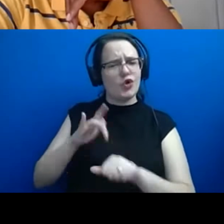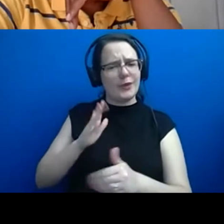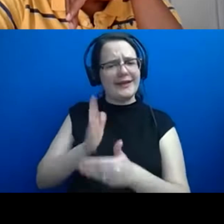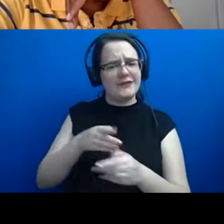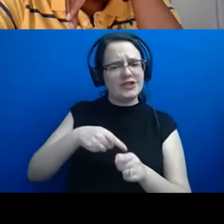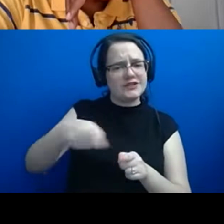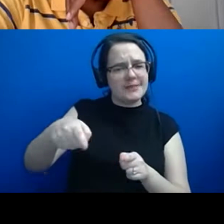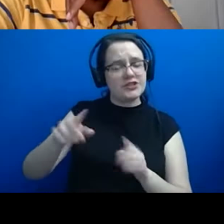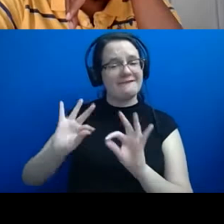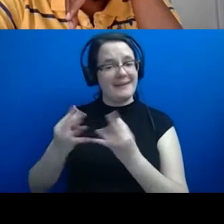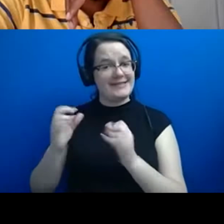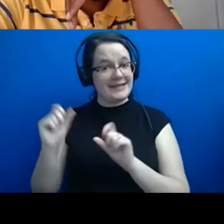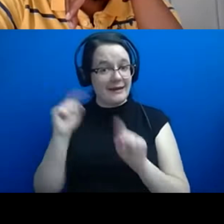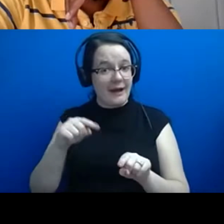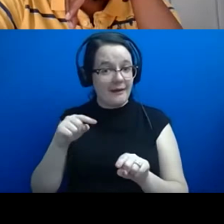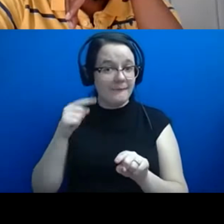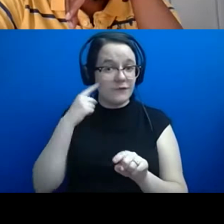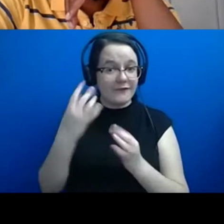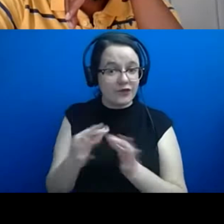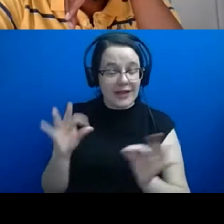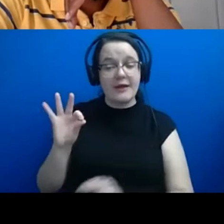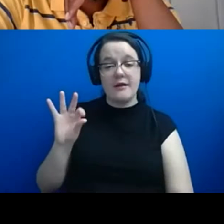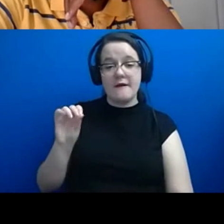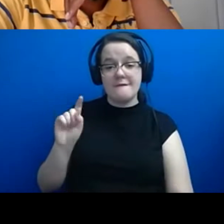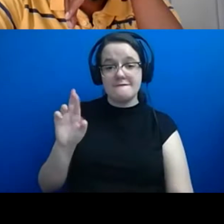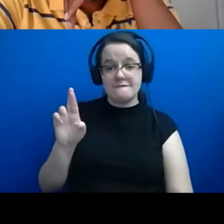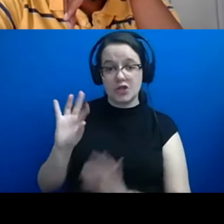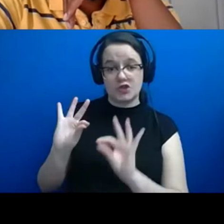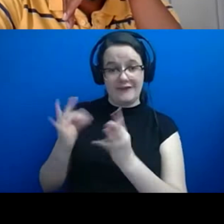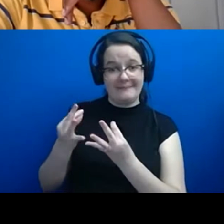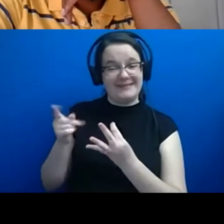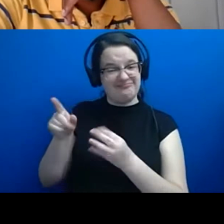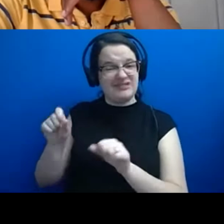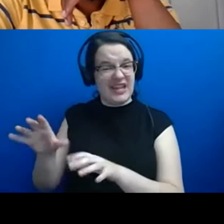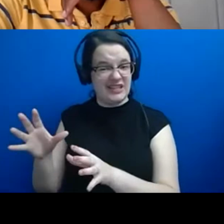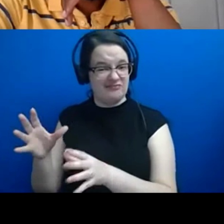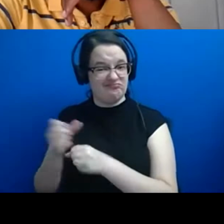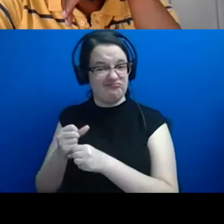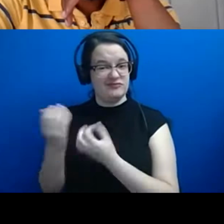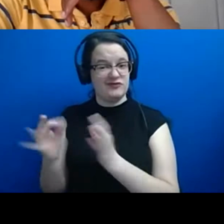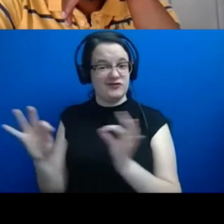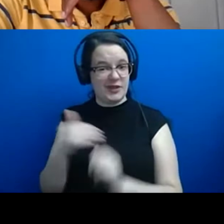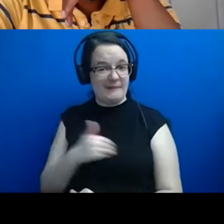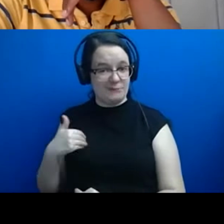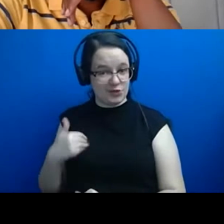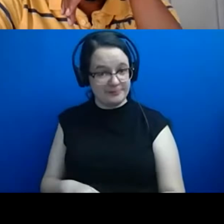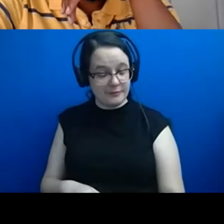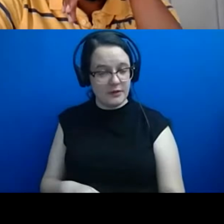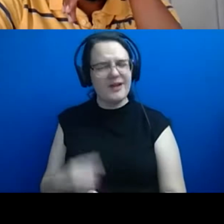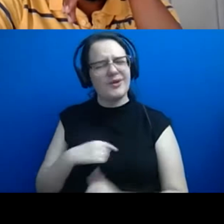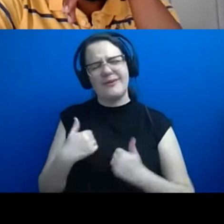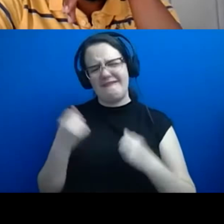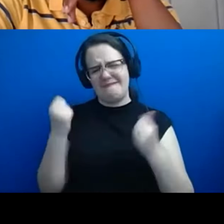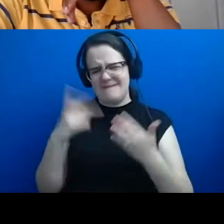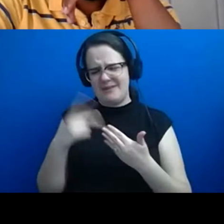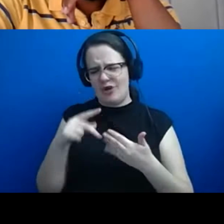can come for free, foster families can get free memberships. We have a lot of other programs by which families can